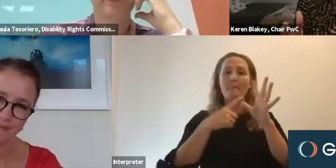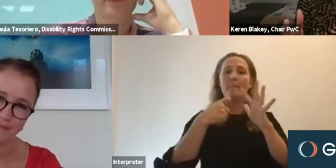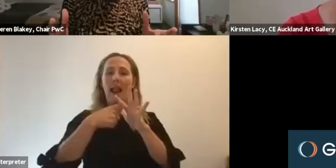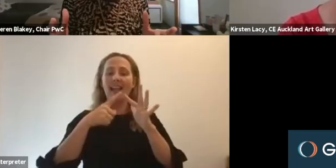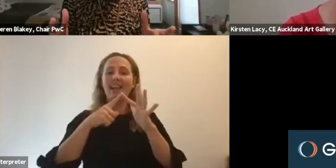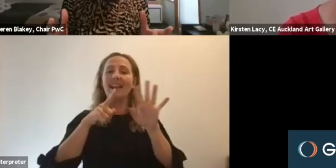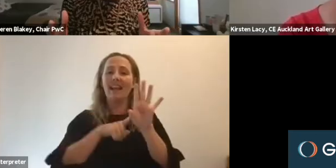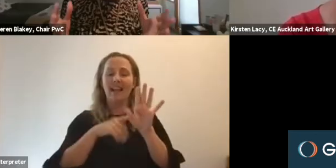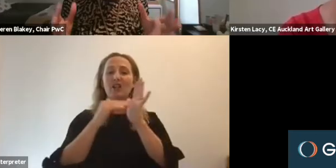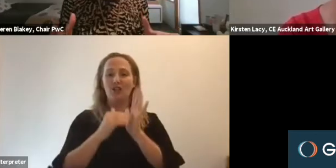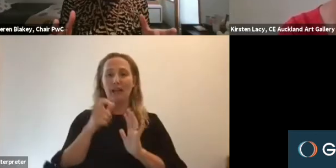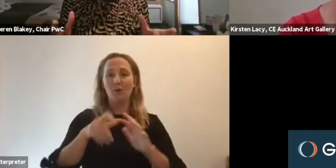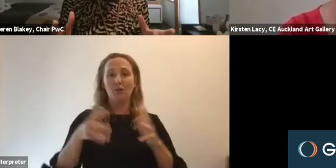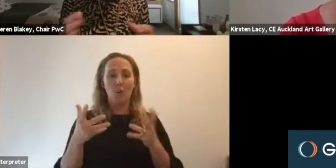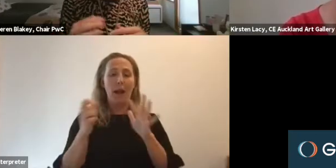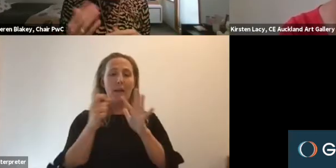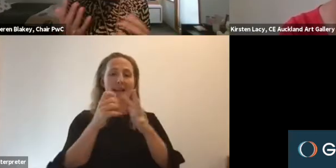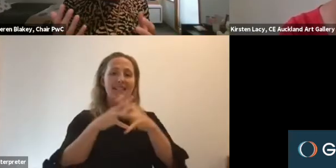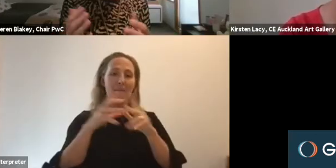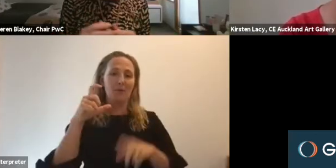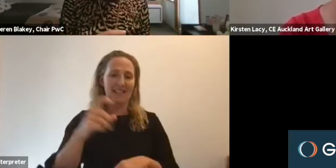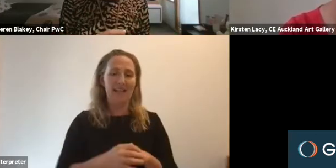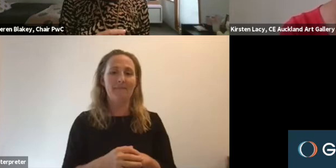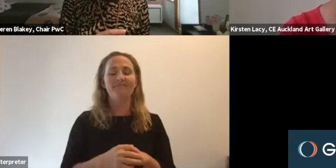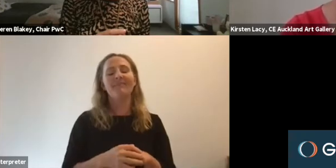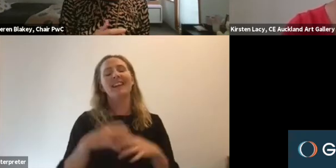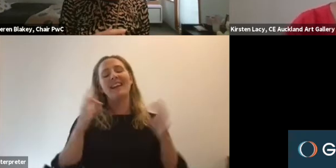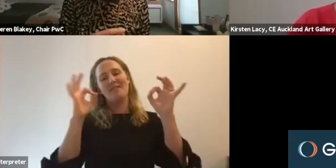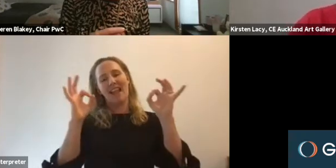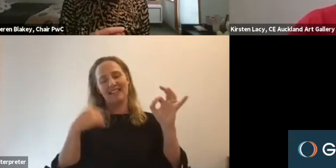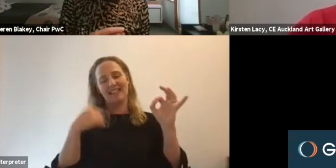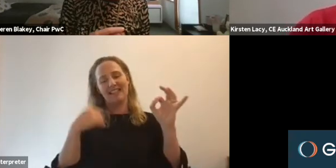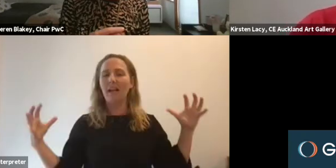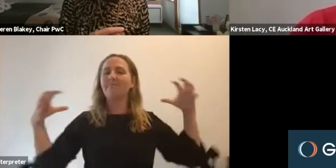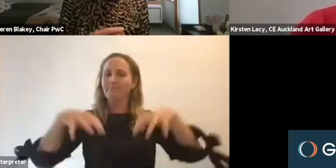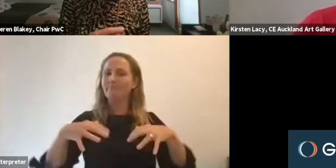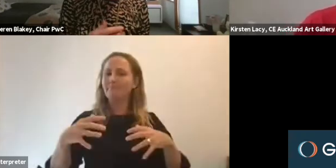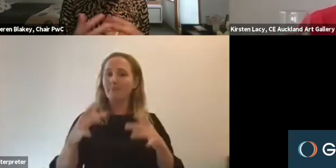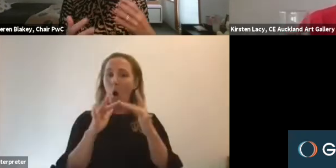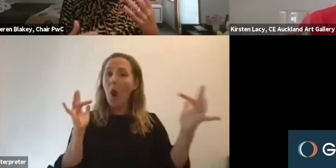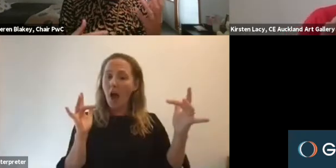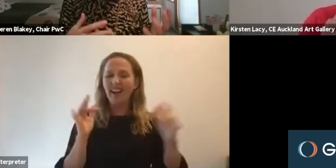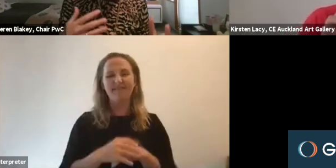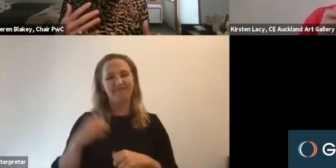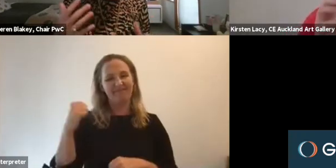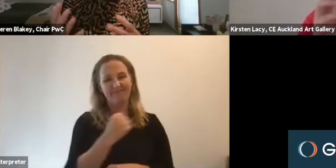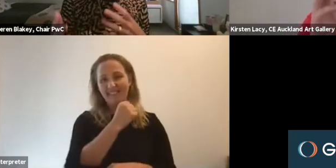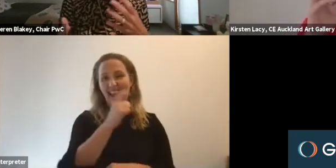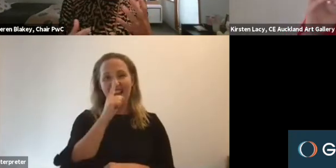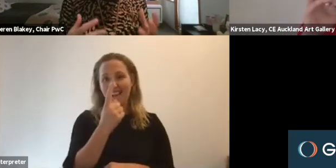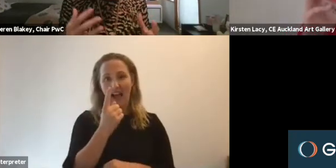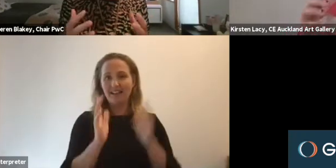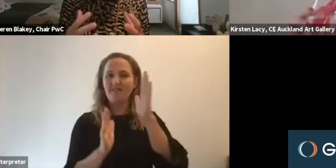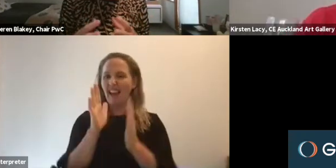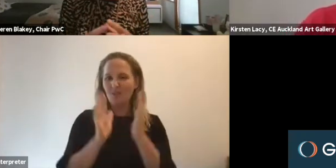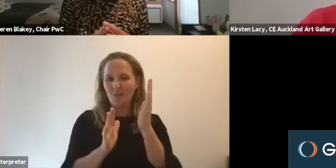actually still able to gather. It's a real shame we couldn't obviously be together in person today, but I think with COVID we're all